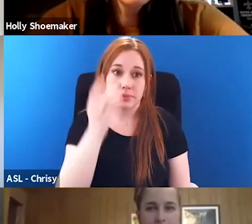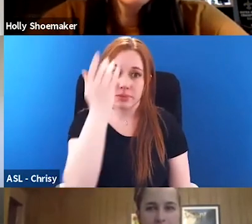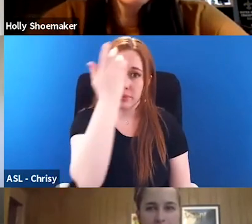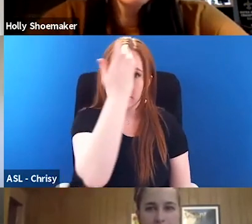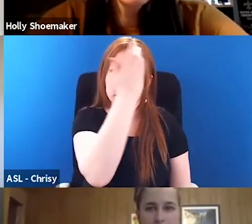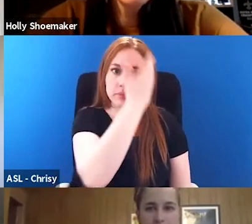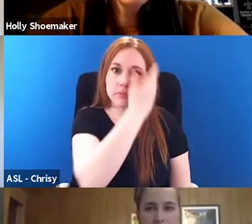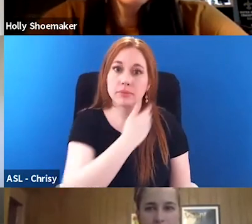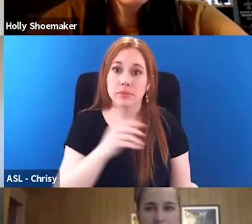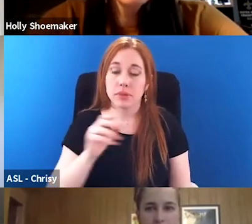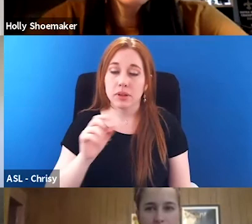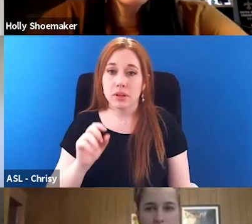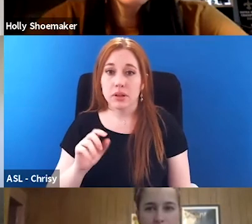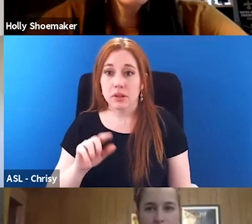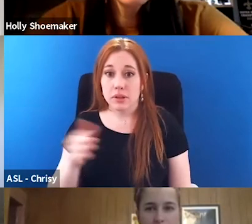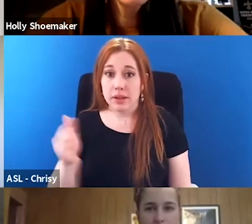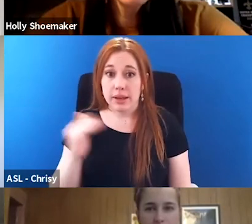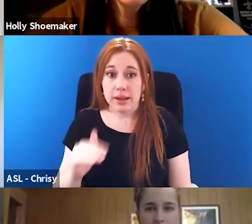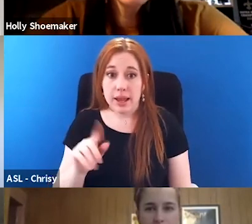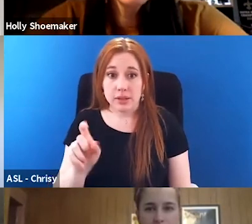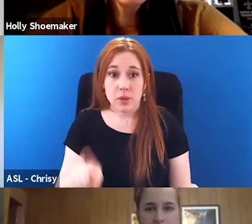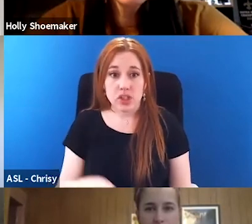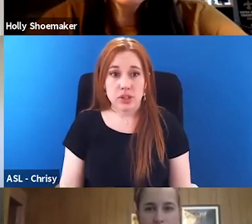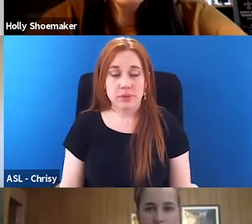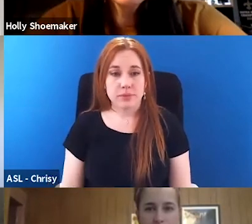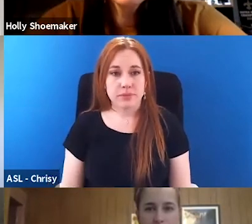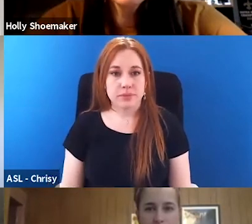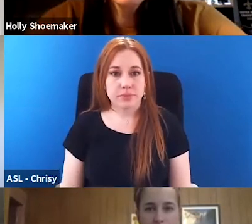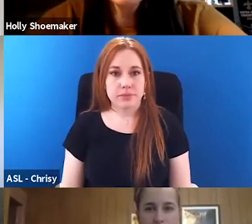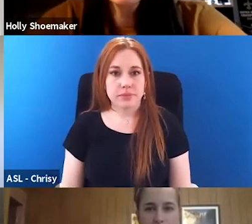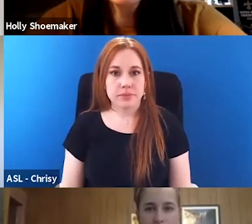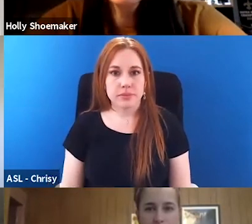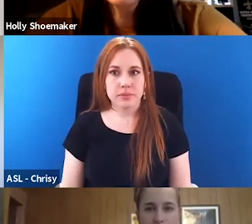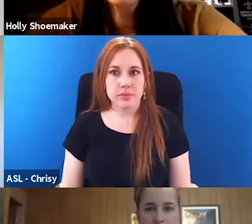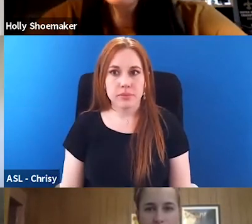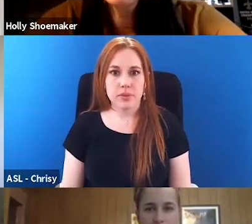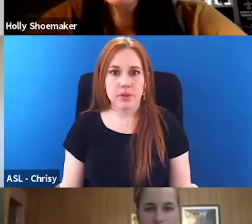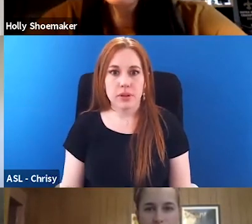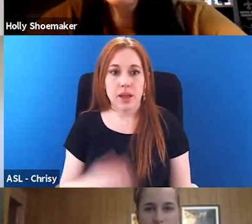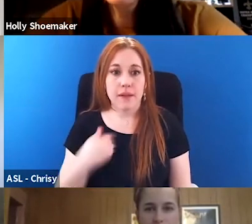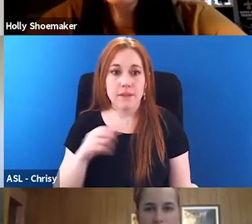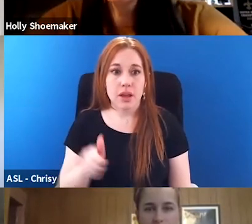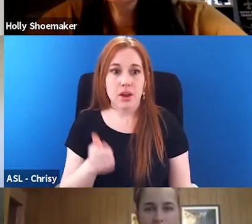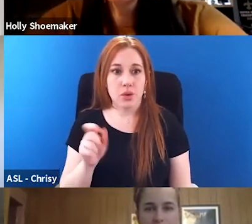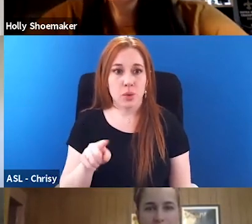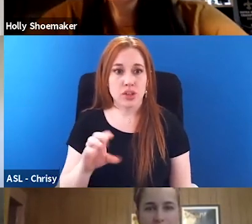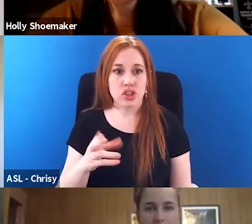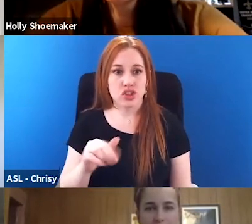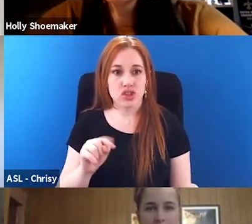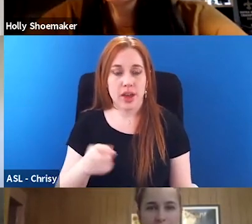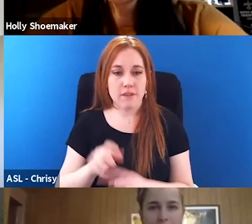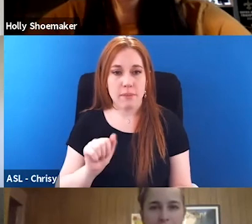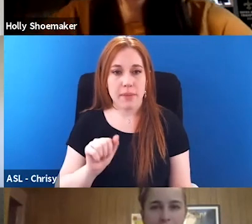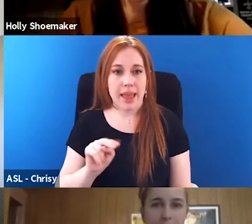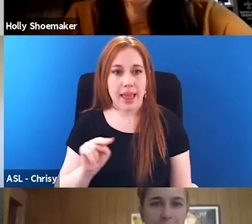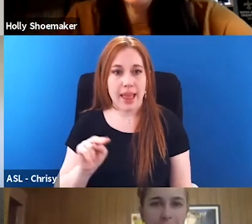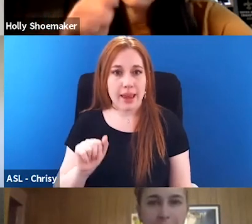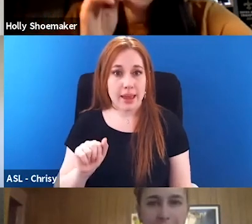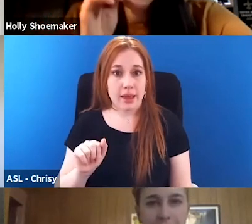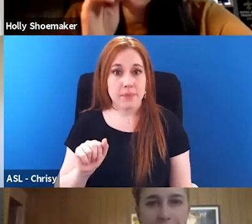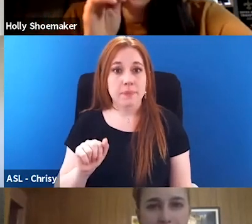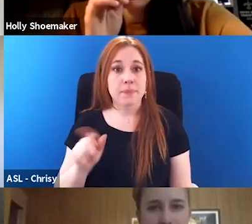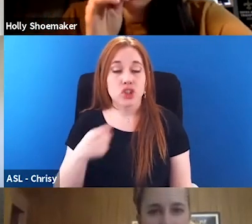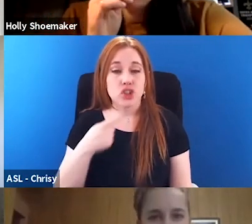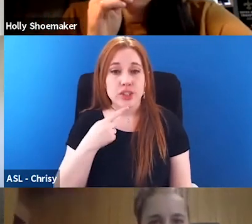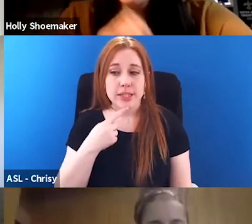Street, do you want to ask the next question? We've got one from Anna. Yeah, we had another question in the chat from Anna, and she said,